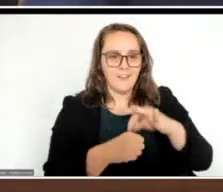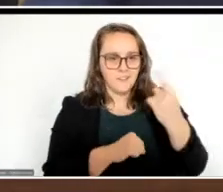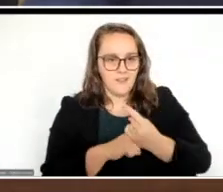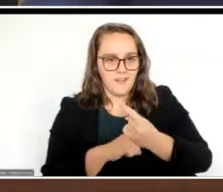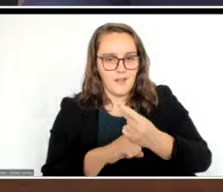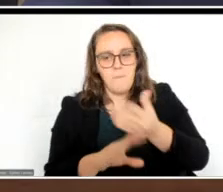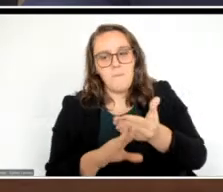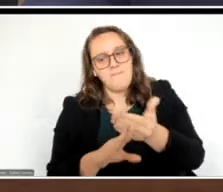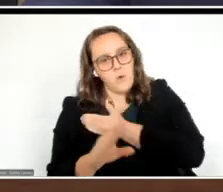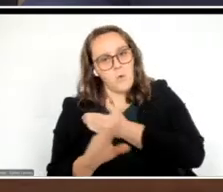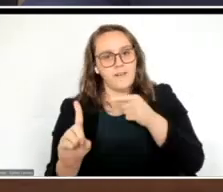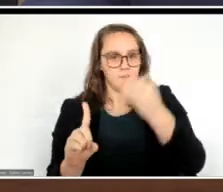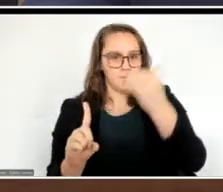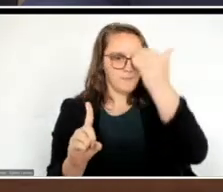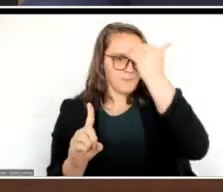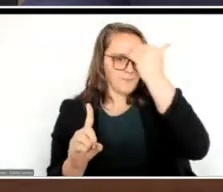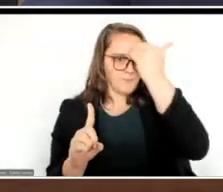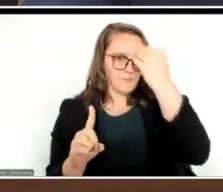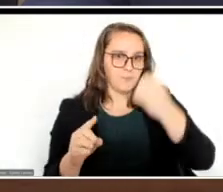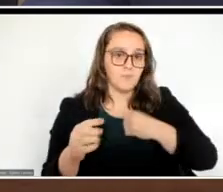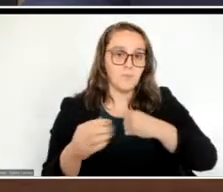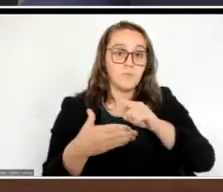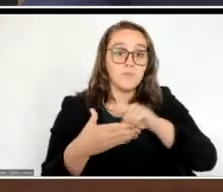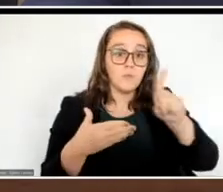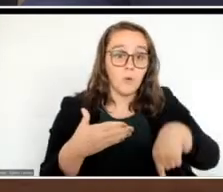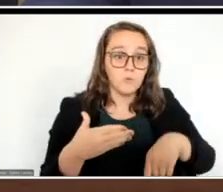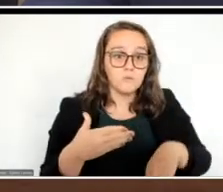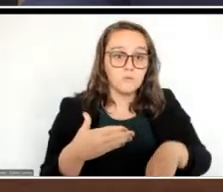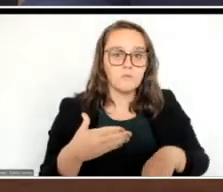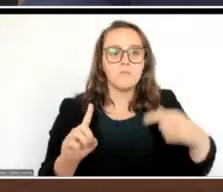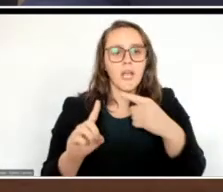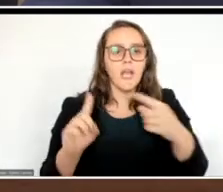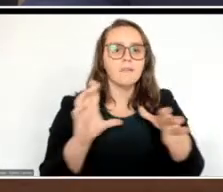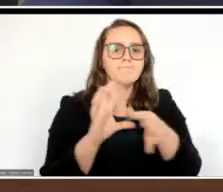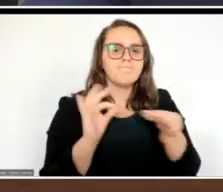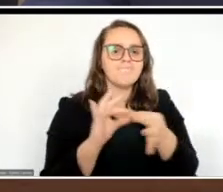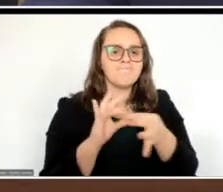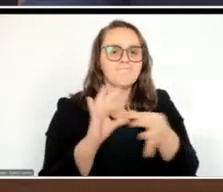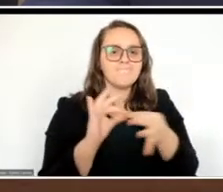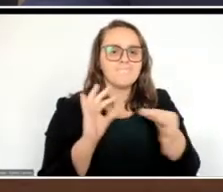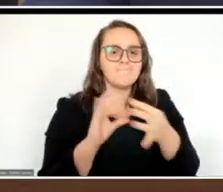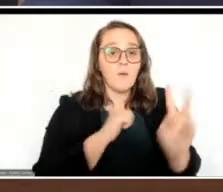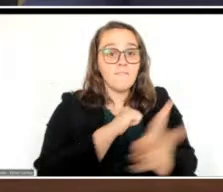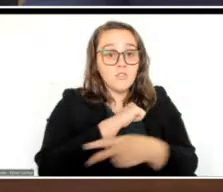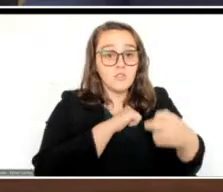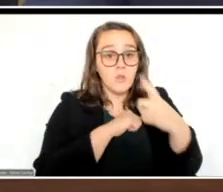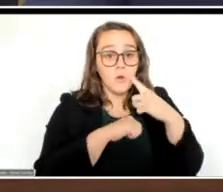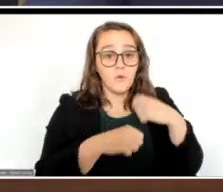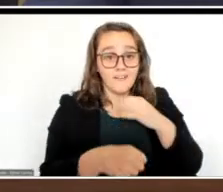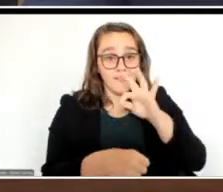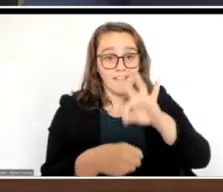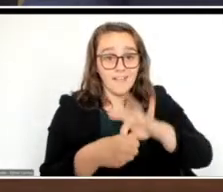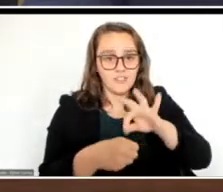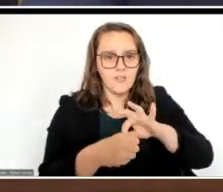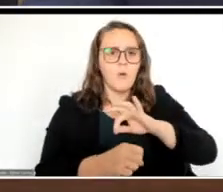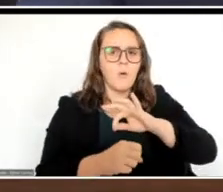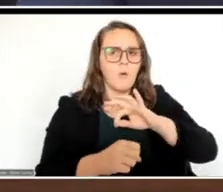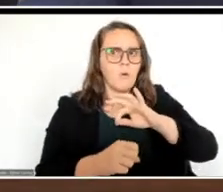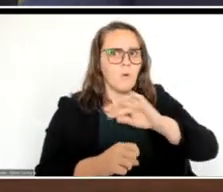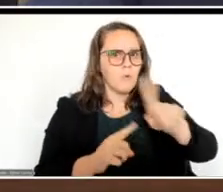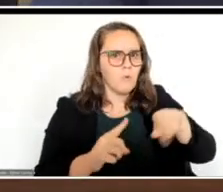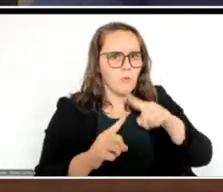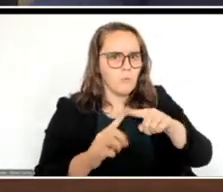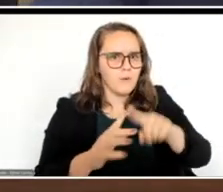results. He made his stolen election claims on election night against the advice of his campaign without any evidence